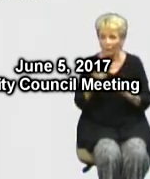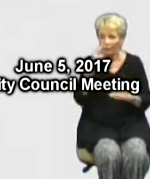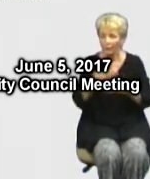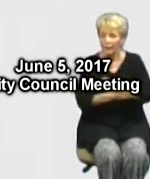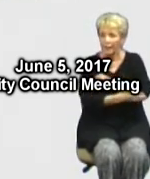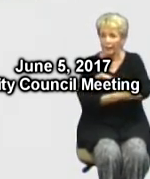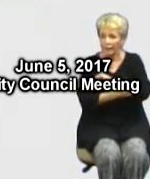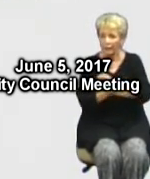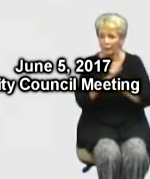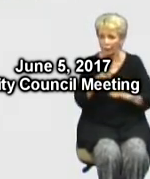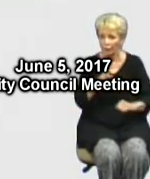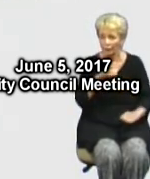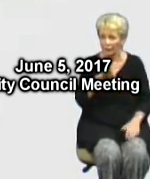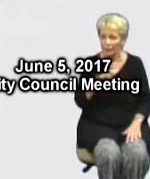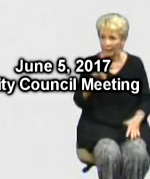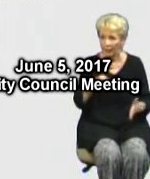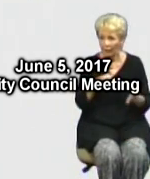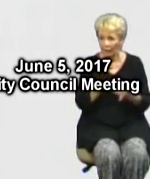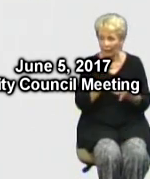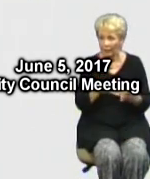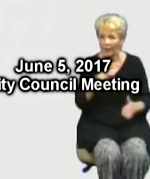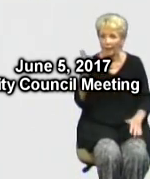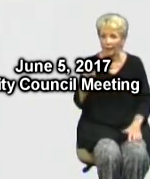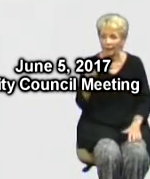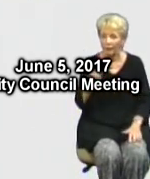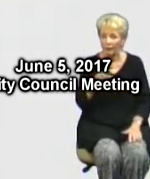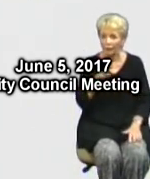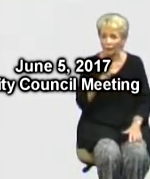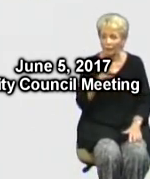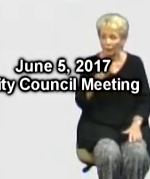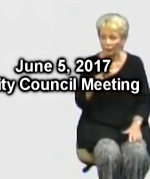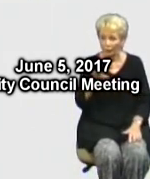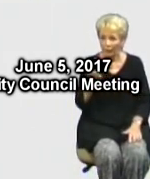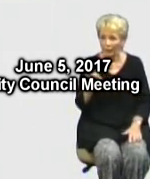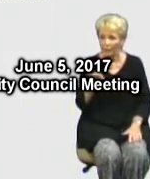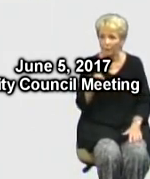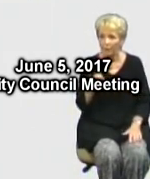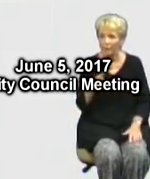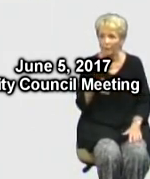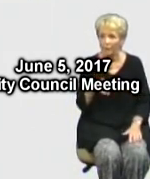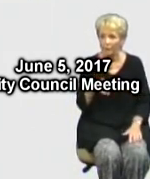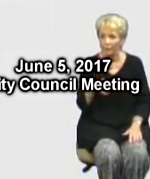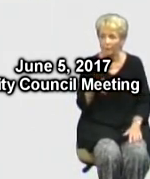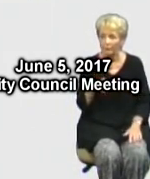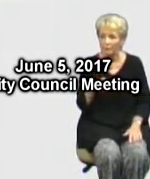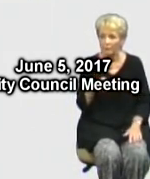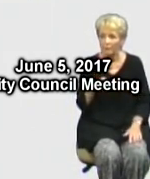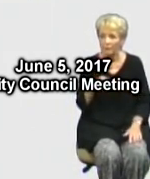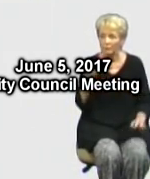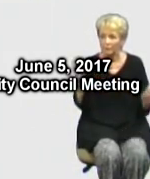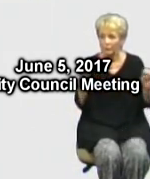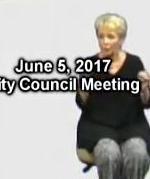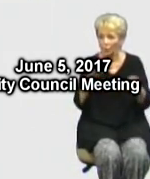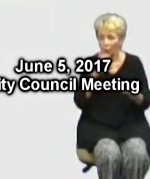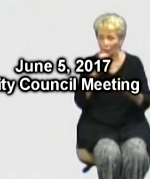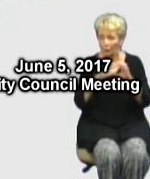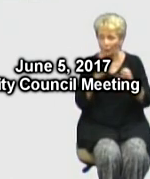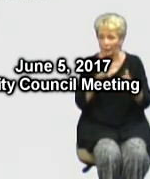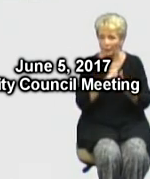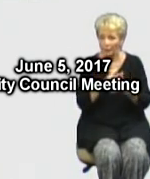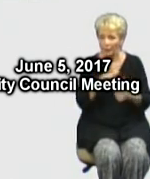county, $299,000, the library at $238,000, the Emergency Communication Center